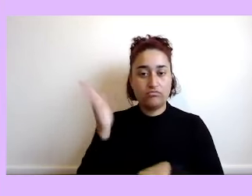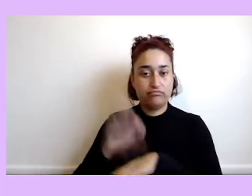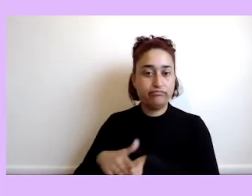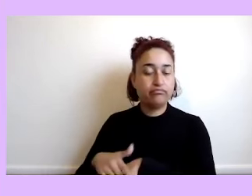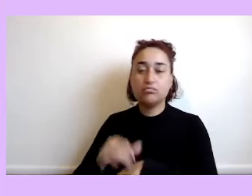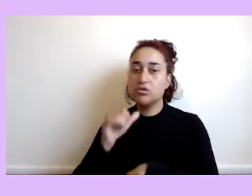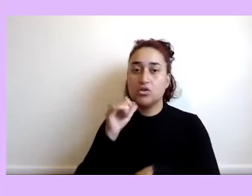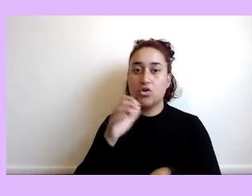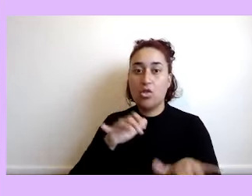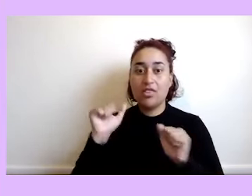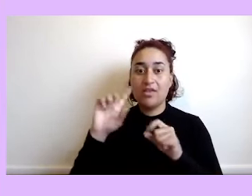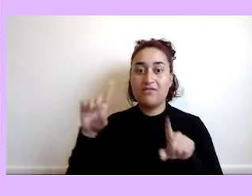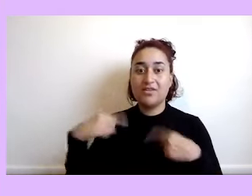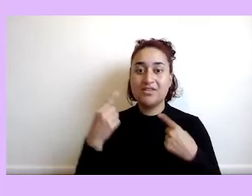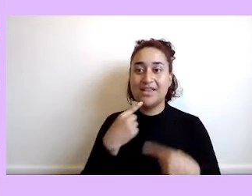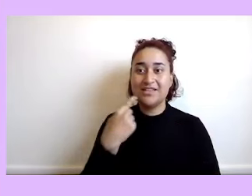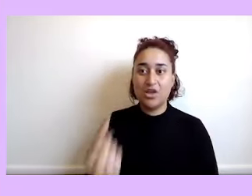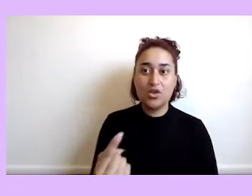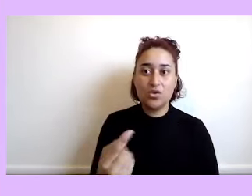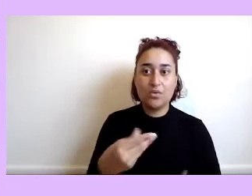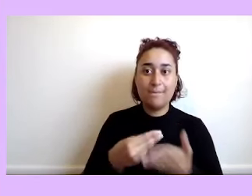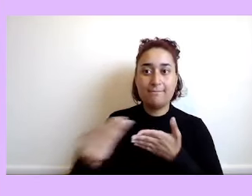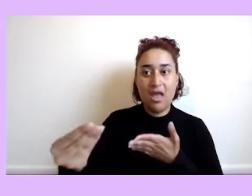leave until I tell you to, pay your money.